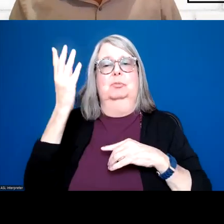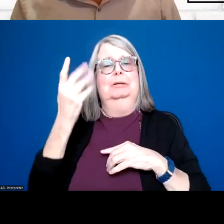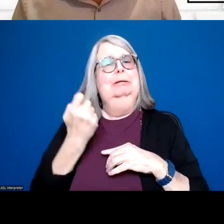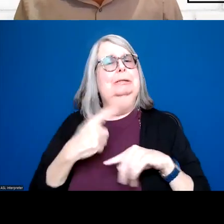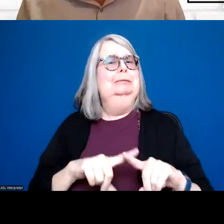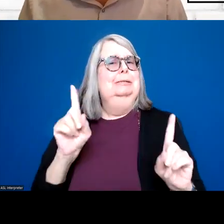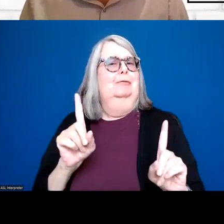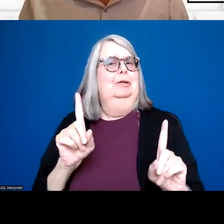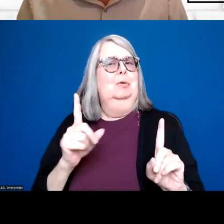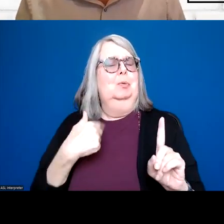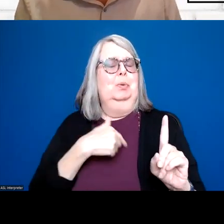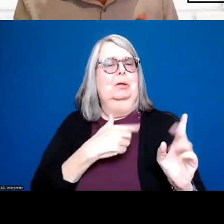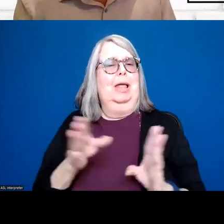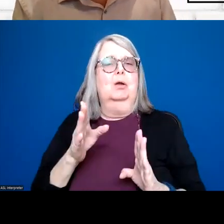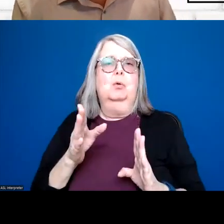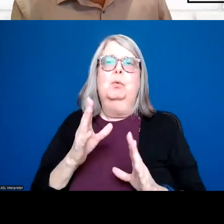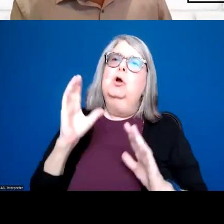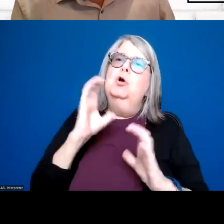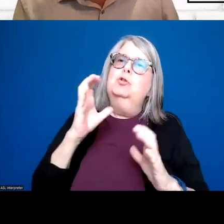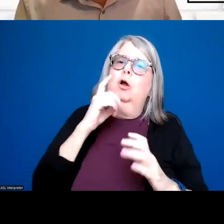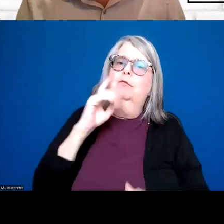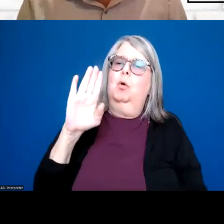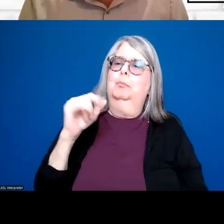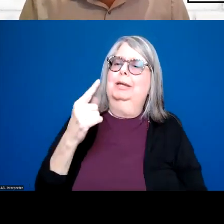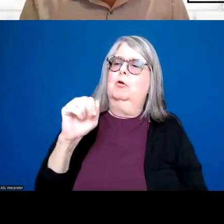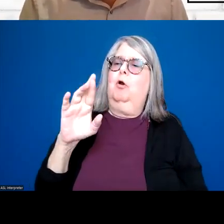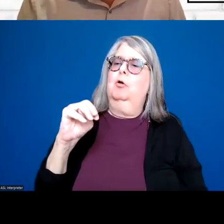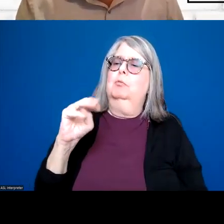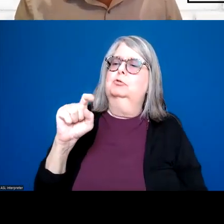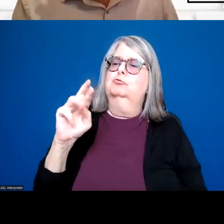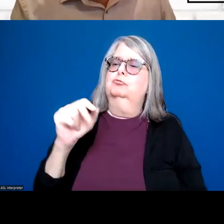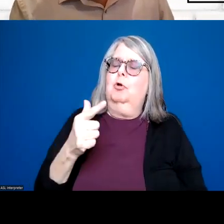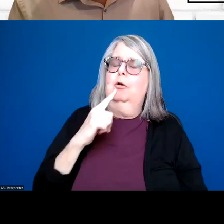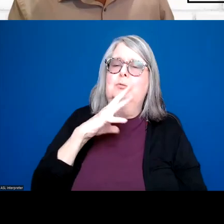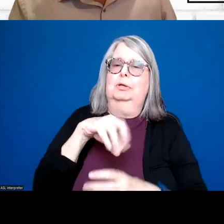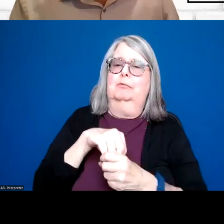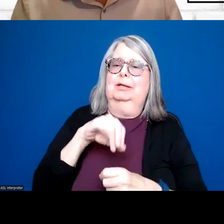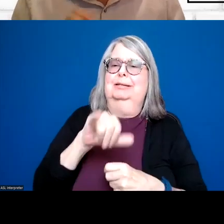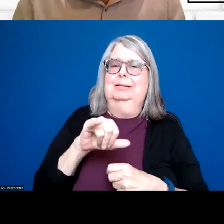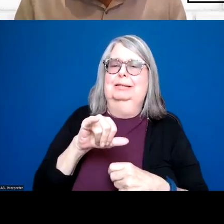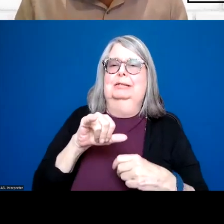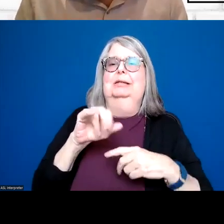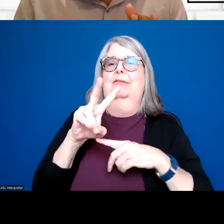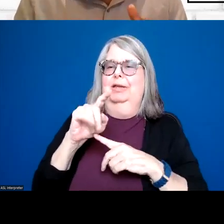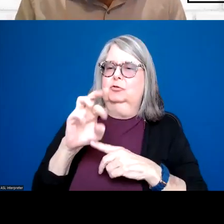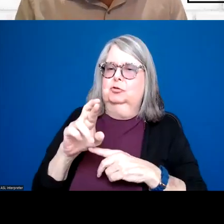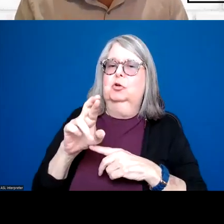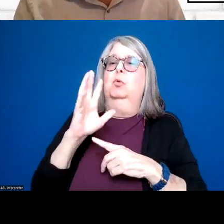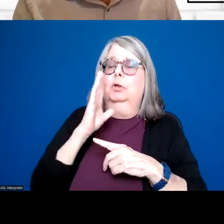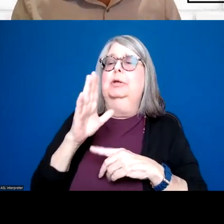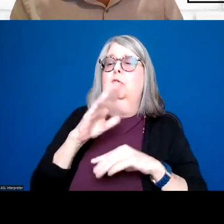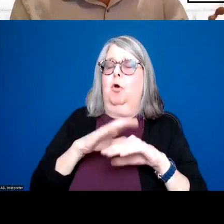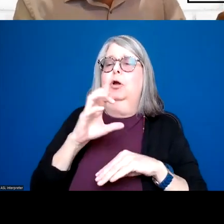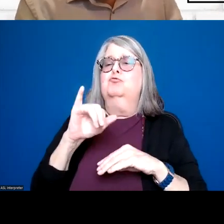than what we had planned. We were looking for Vic Armstrong to be a part of this feature presentation. Victor will be on the Crisis